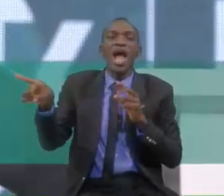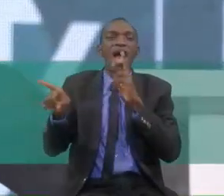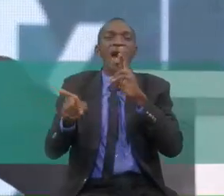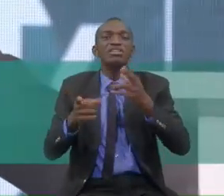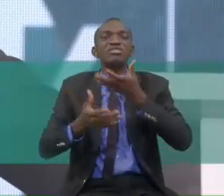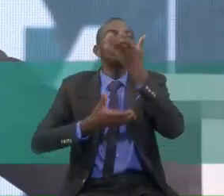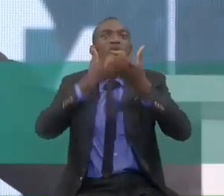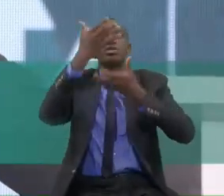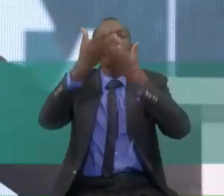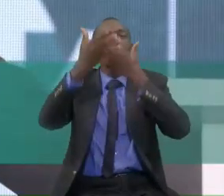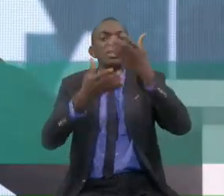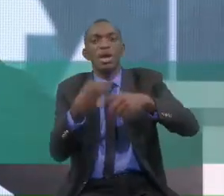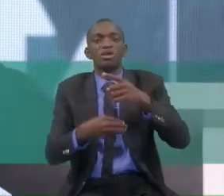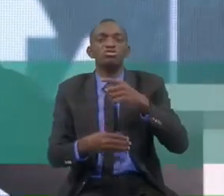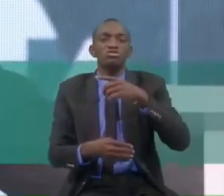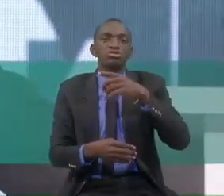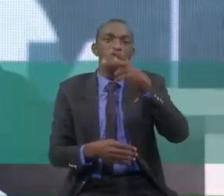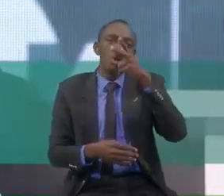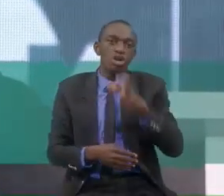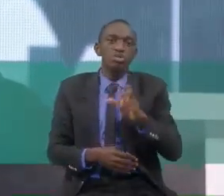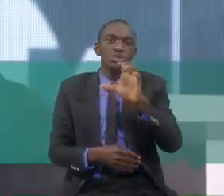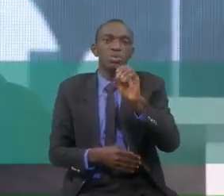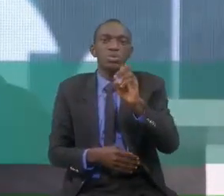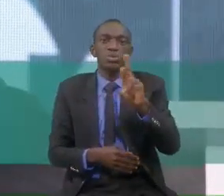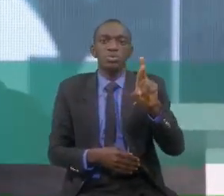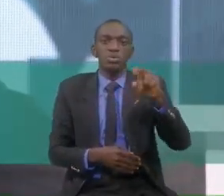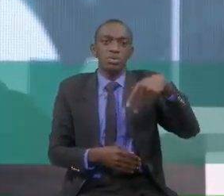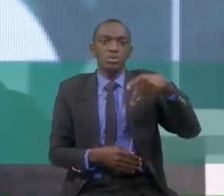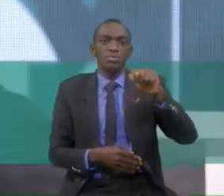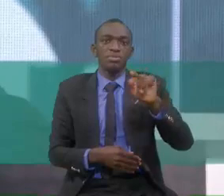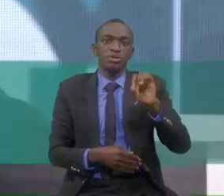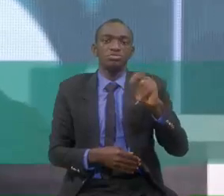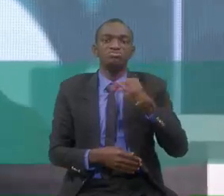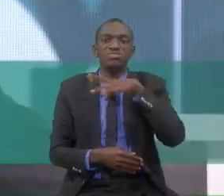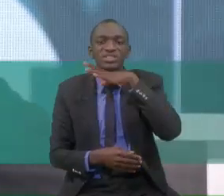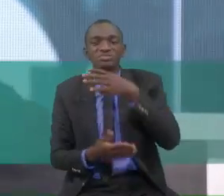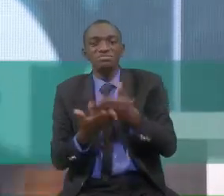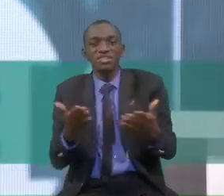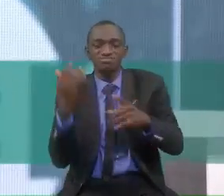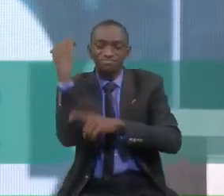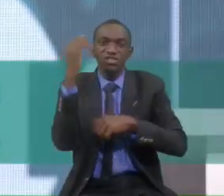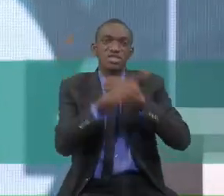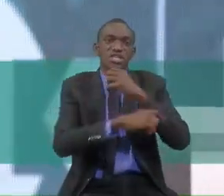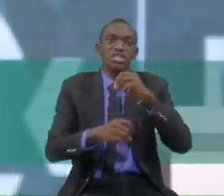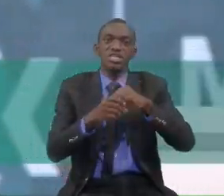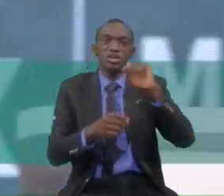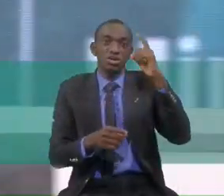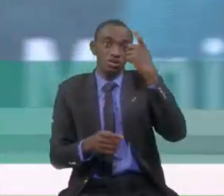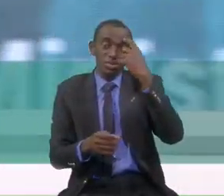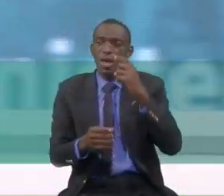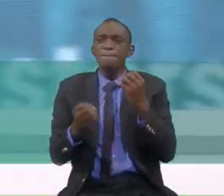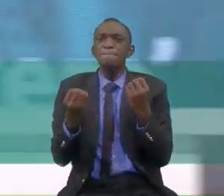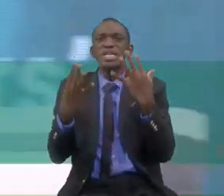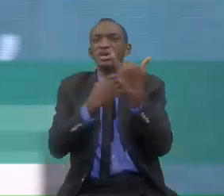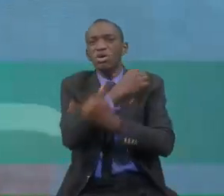about corruption. In our nation and many nations around, They are asking